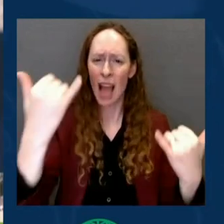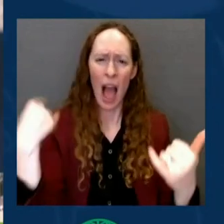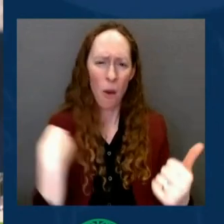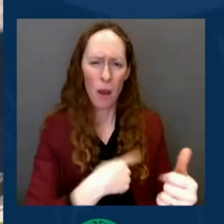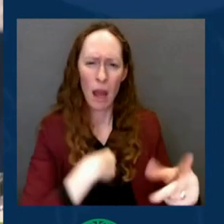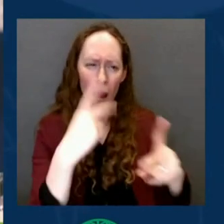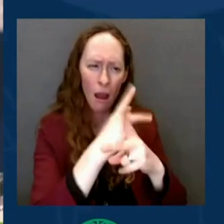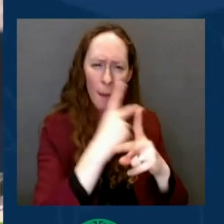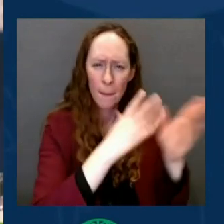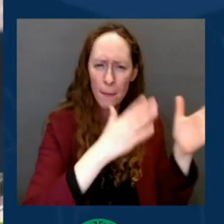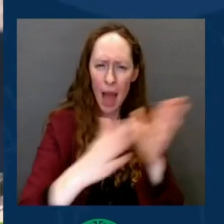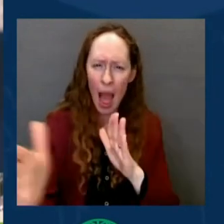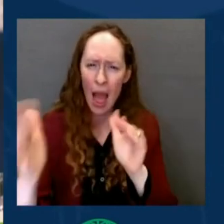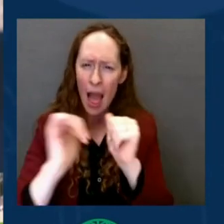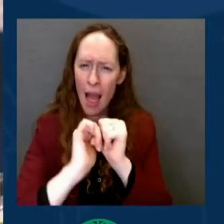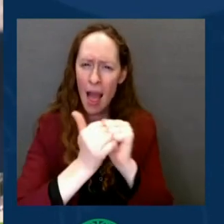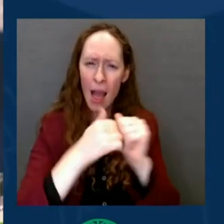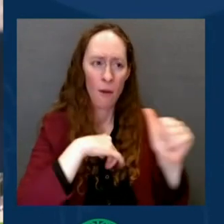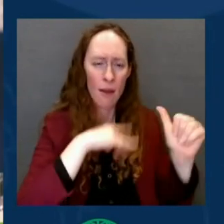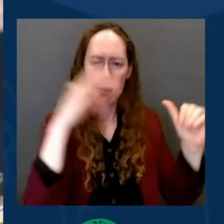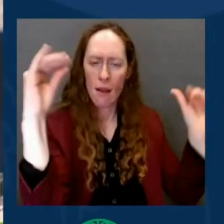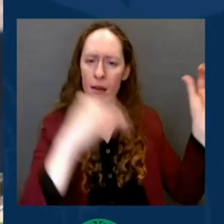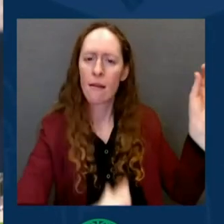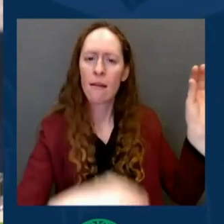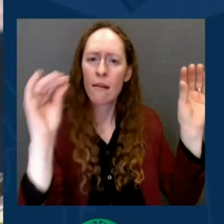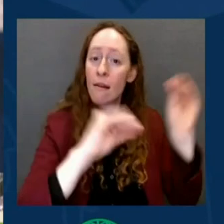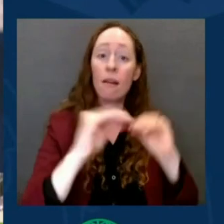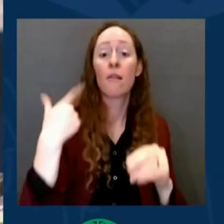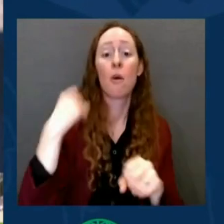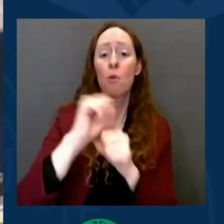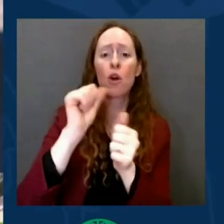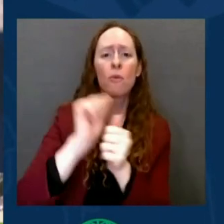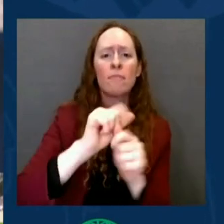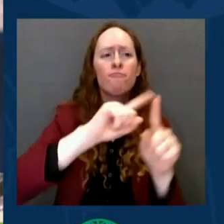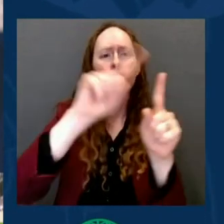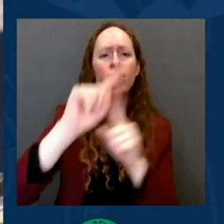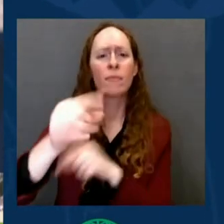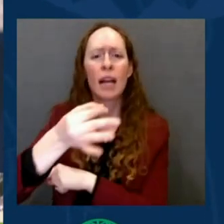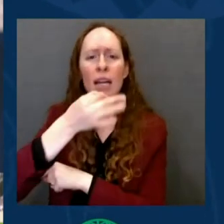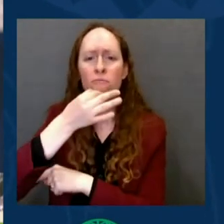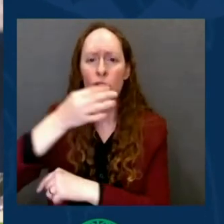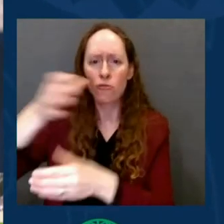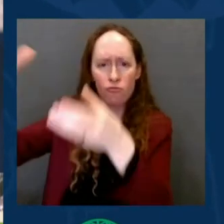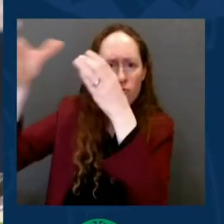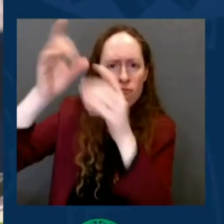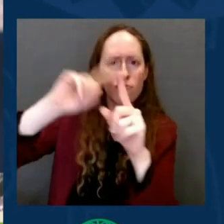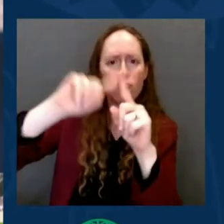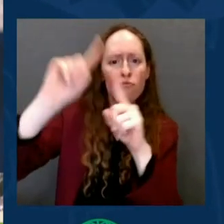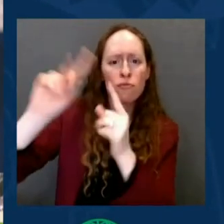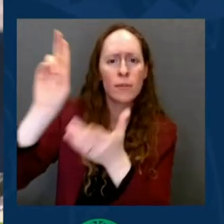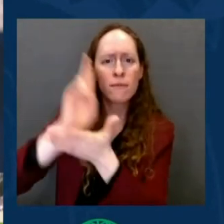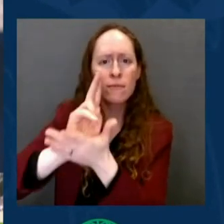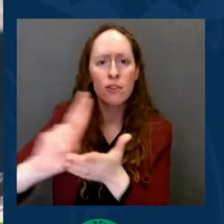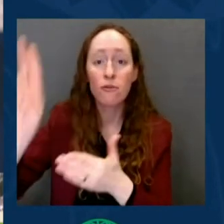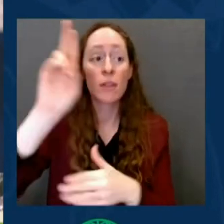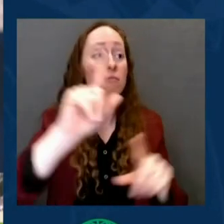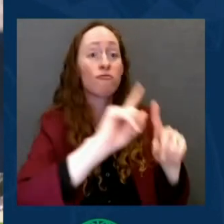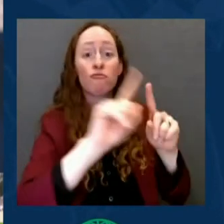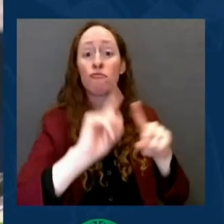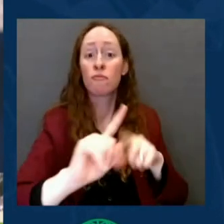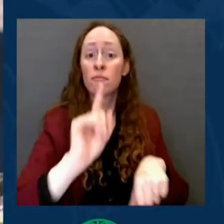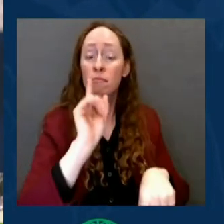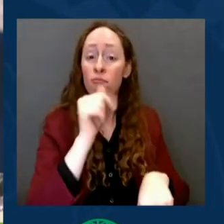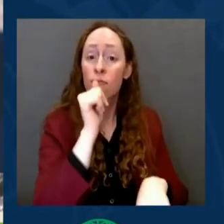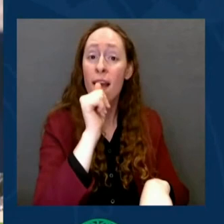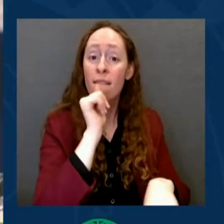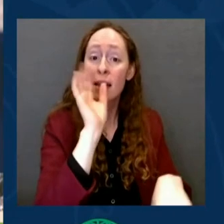university experts, civil society, and the private sector. The Agenda